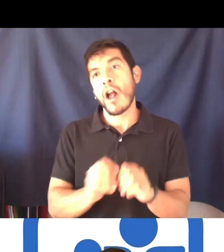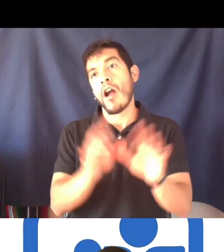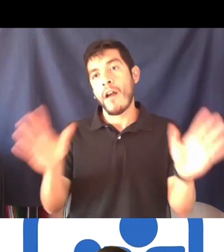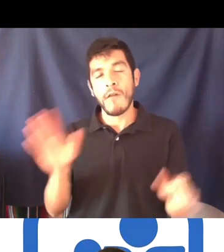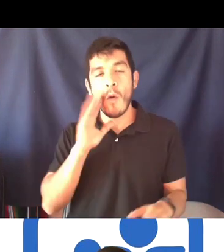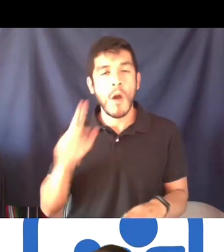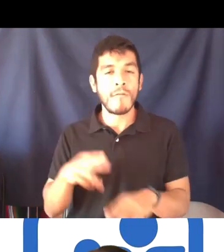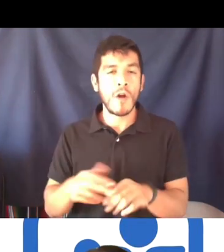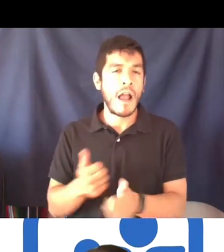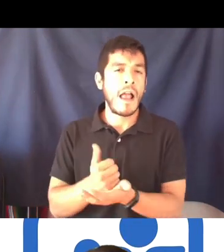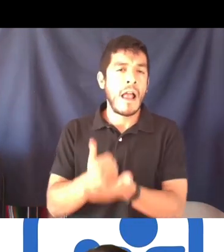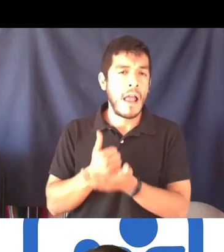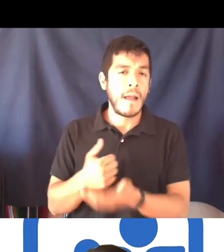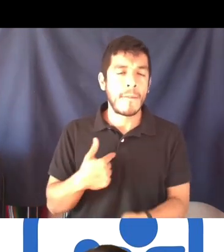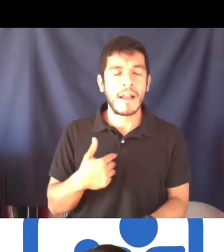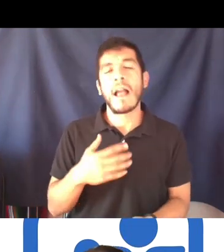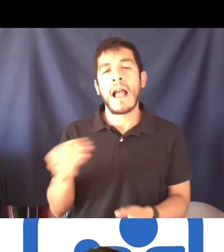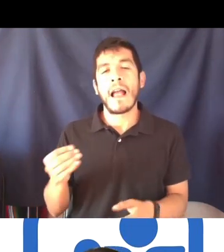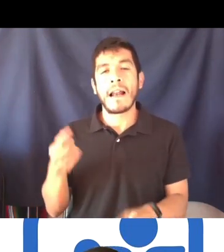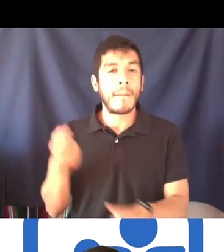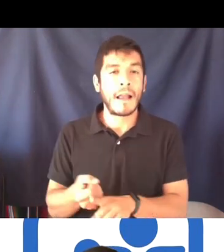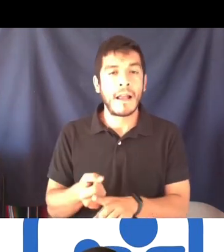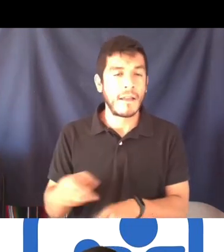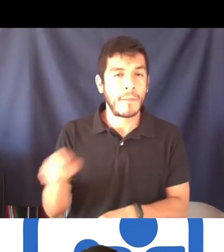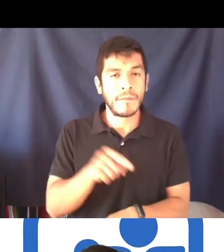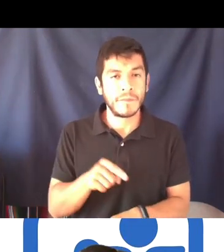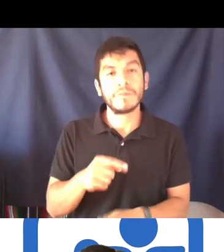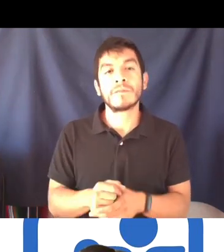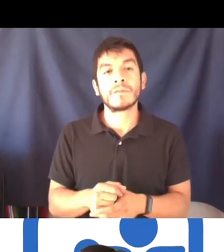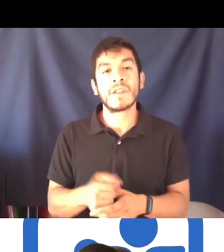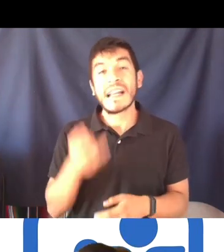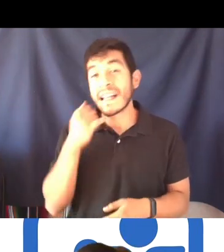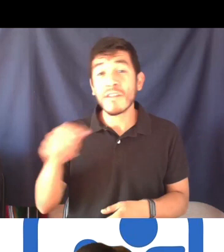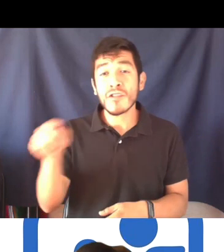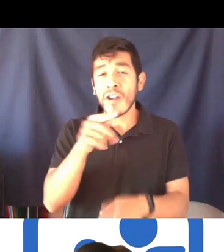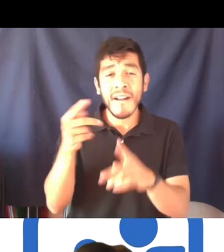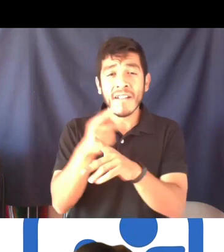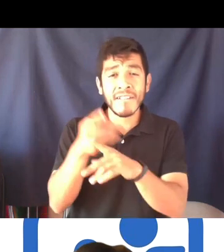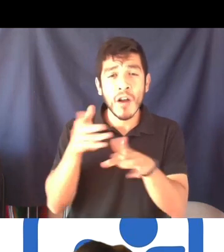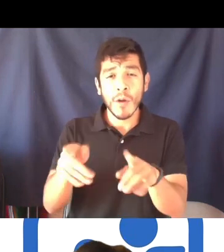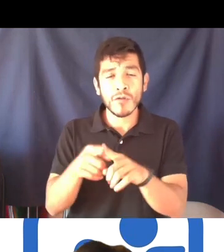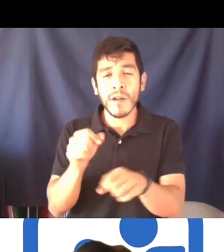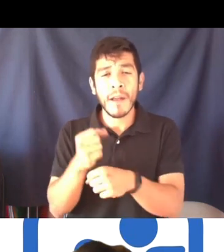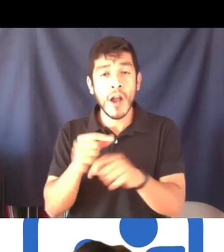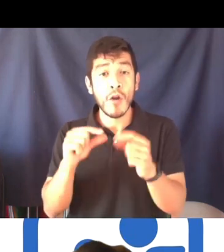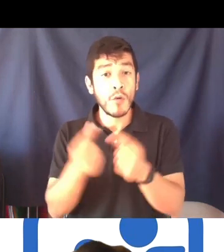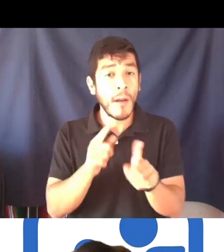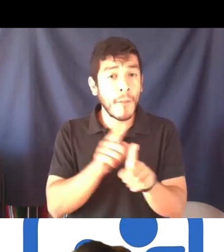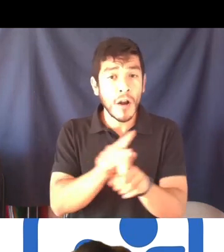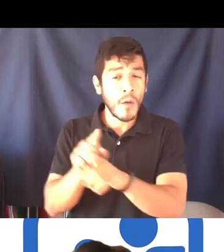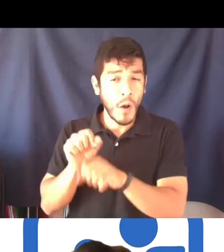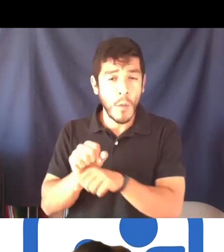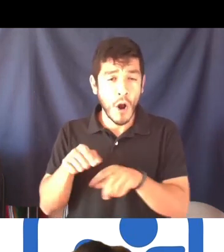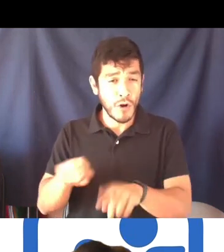really helpful and impactful. So if you all are figuring out ways to make group mentoring work during this